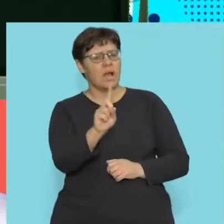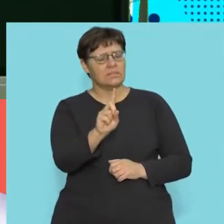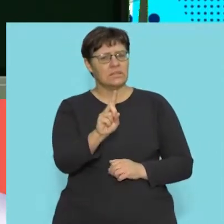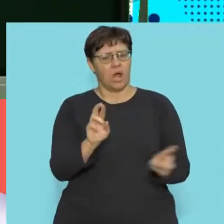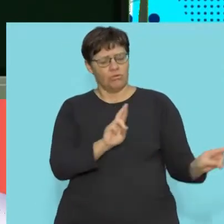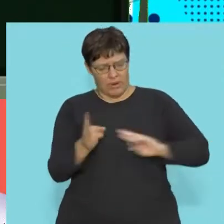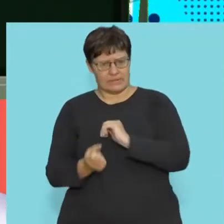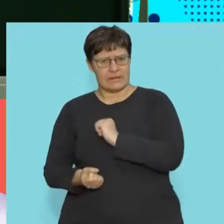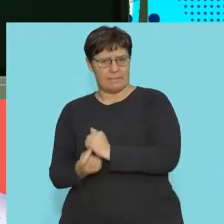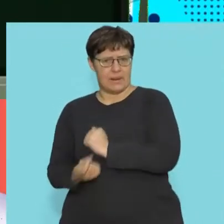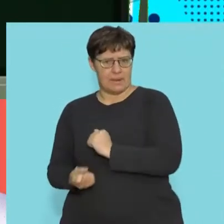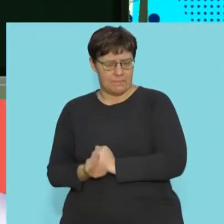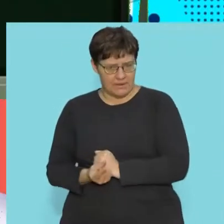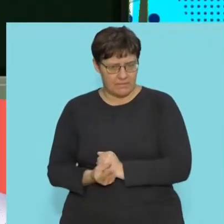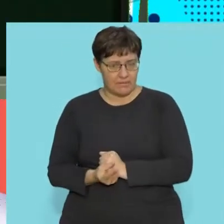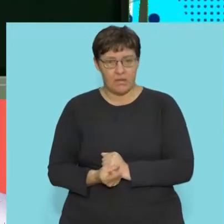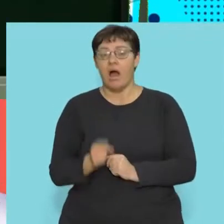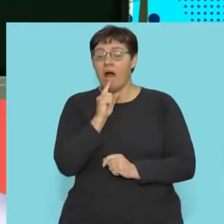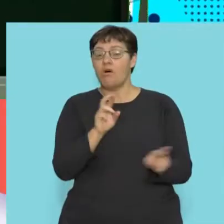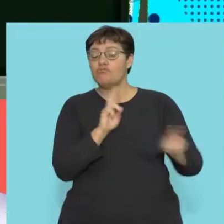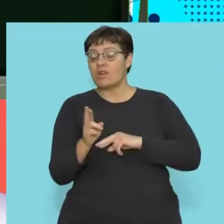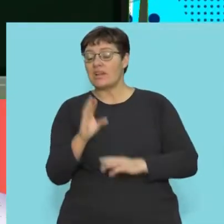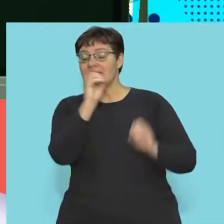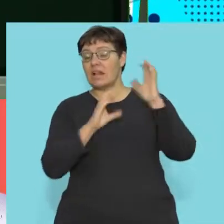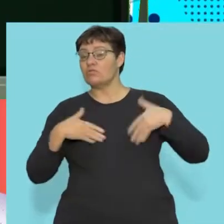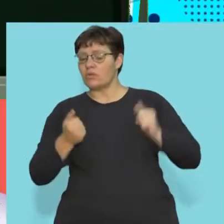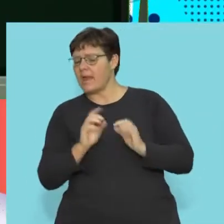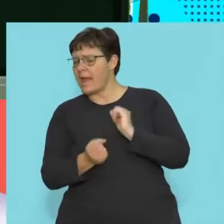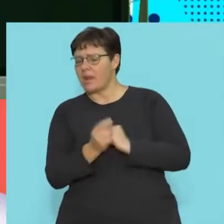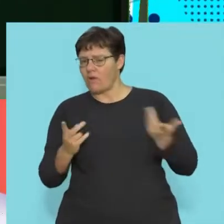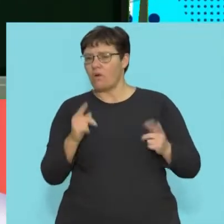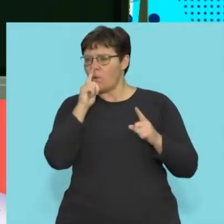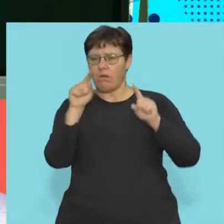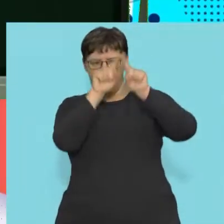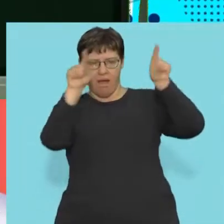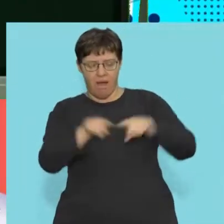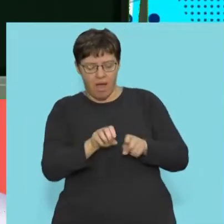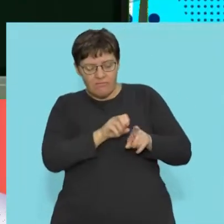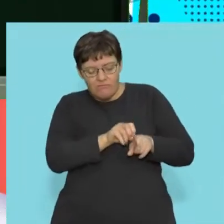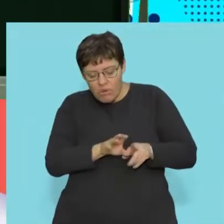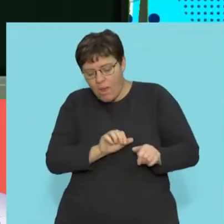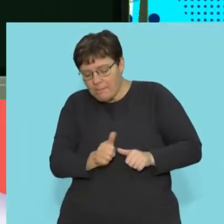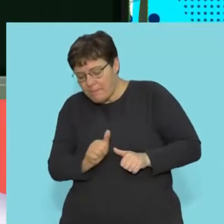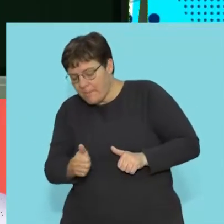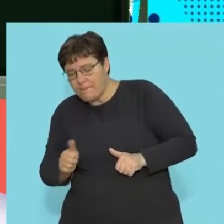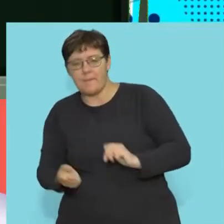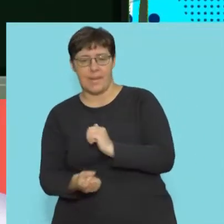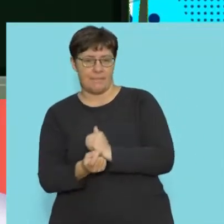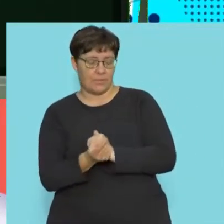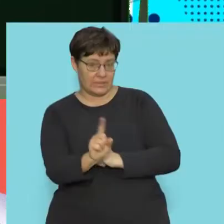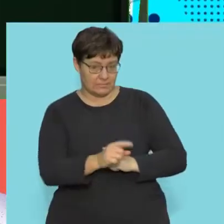the reactions that take place. Let's unpack those reactions by looking at a flow diagram of all these complex